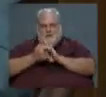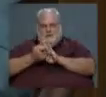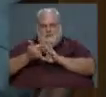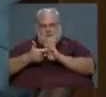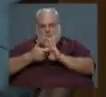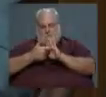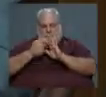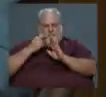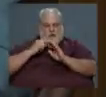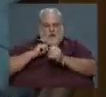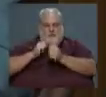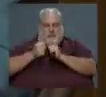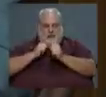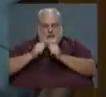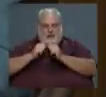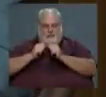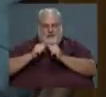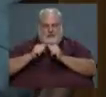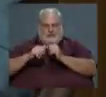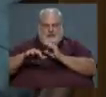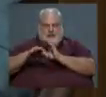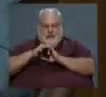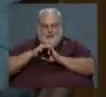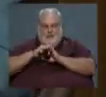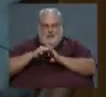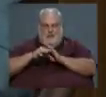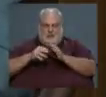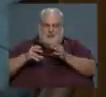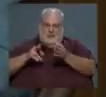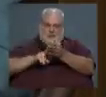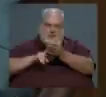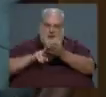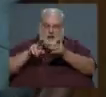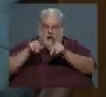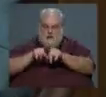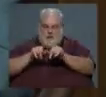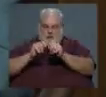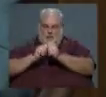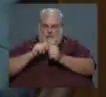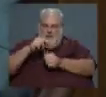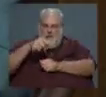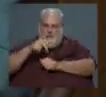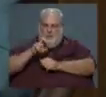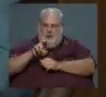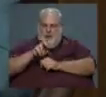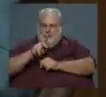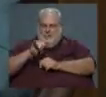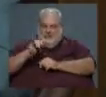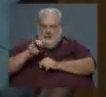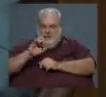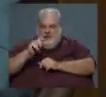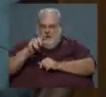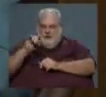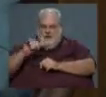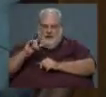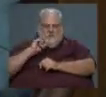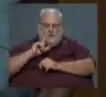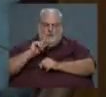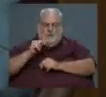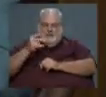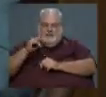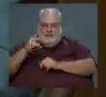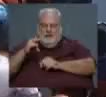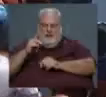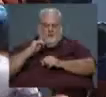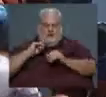with the requirement of competitive selection and authorize entry into contracts with Pulaski County, which were approved by the Commission on Children, Youth, and Families for 2017.